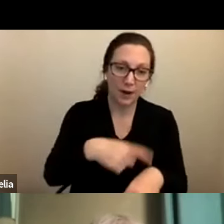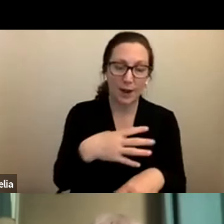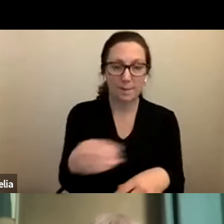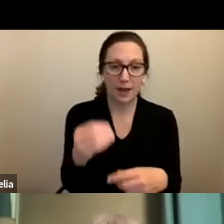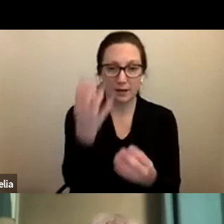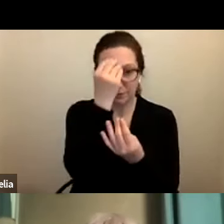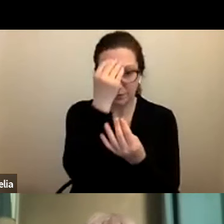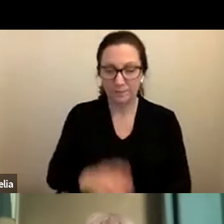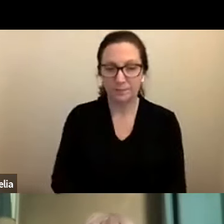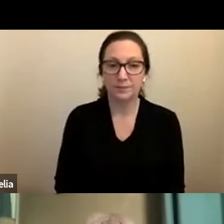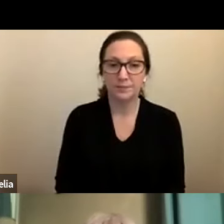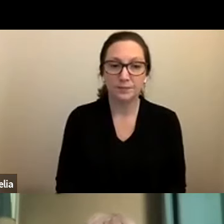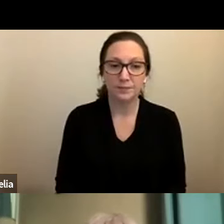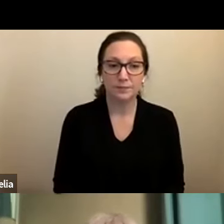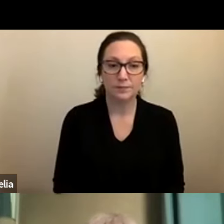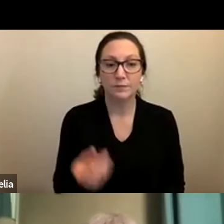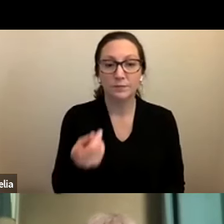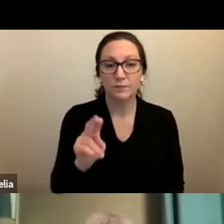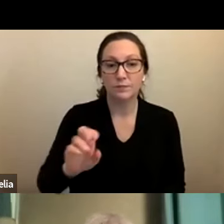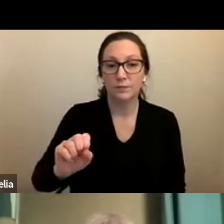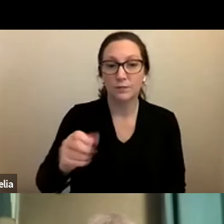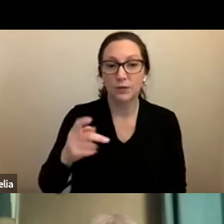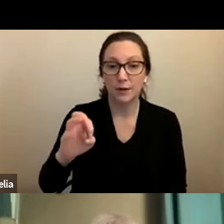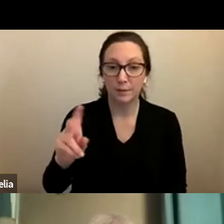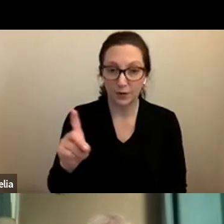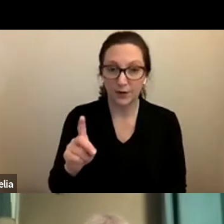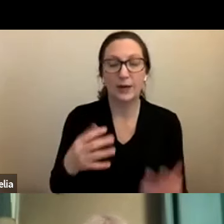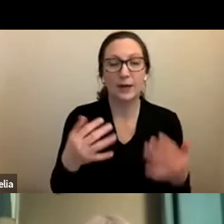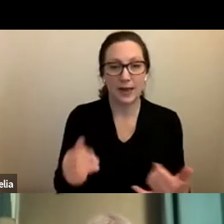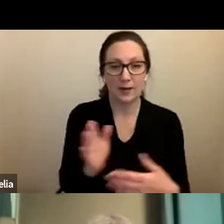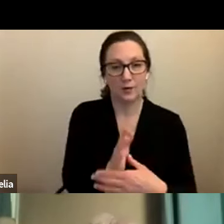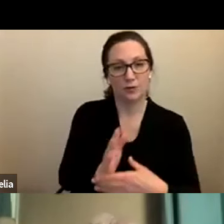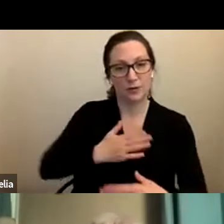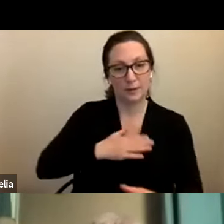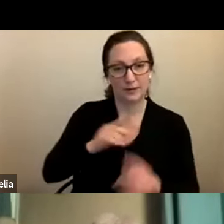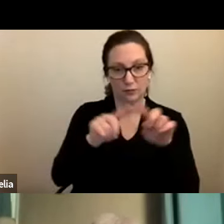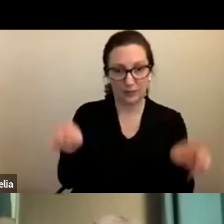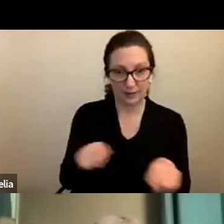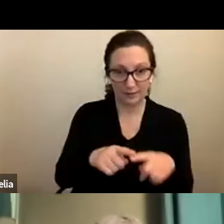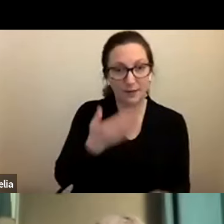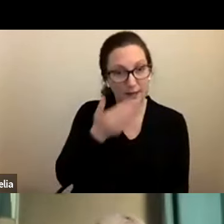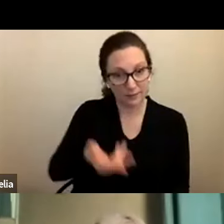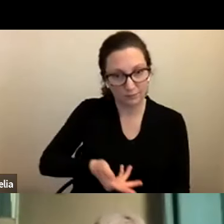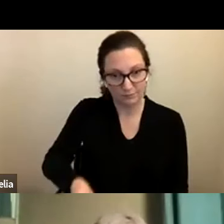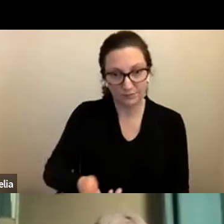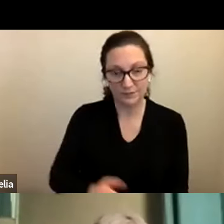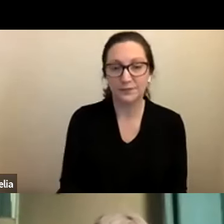Thank you for the invitation. Now I'm going to share my screen, I hope.